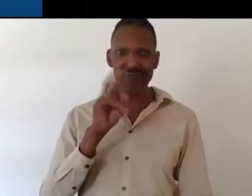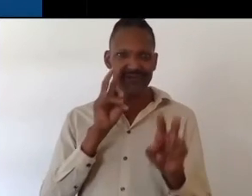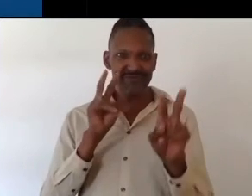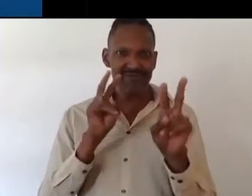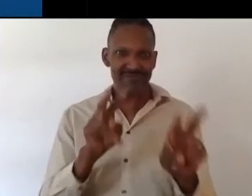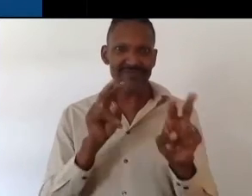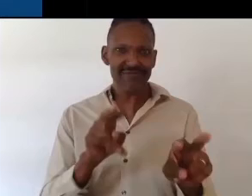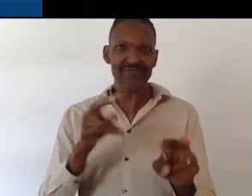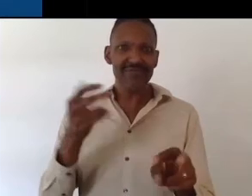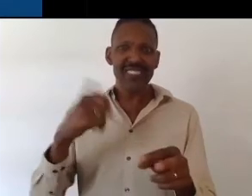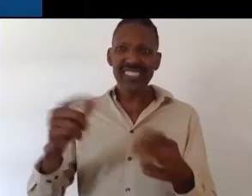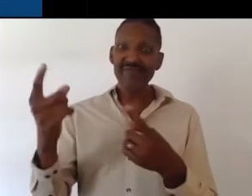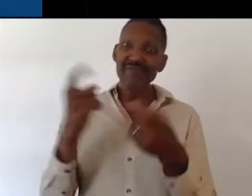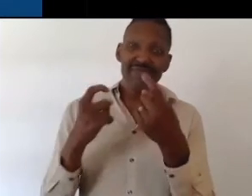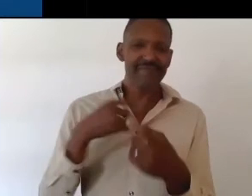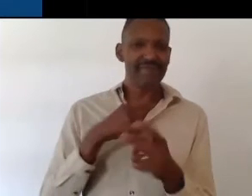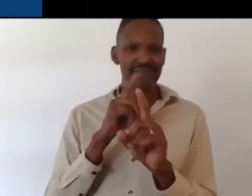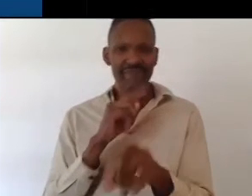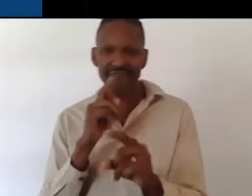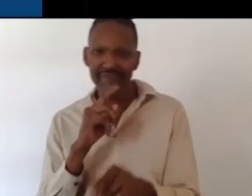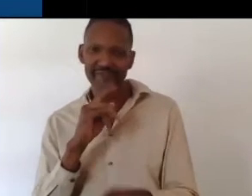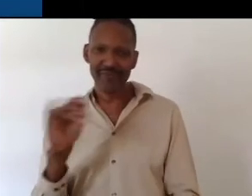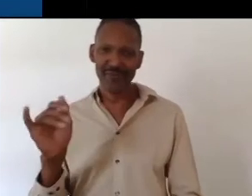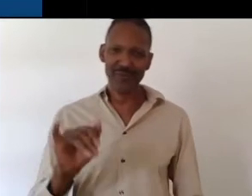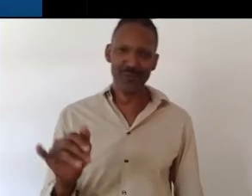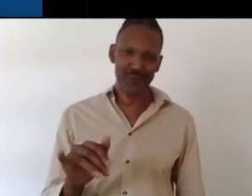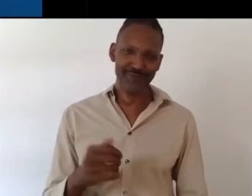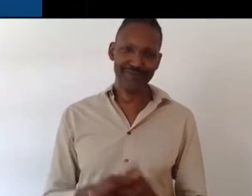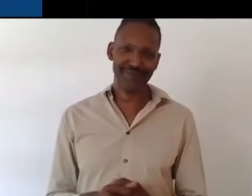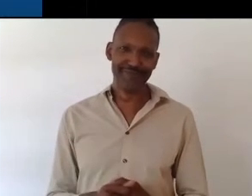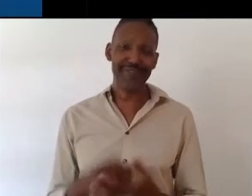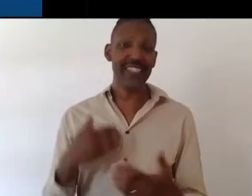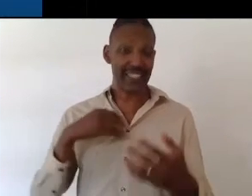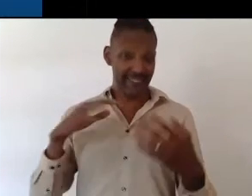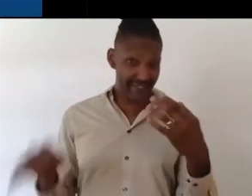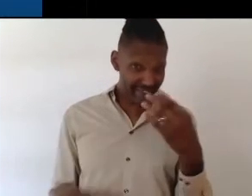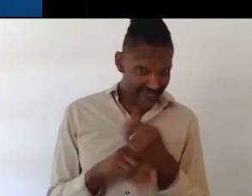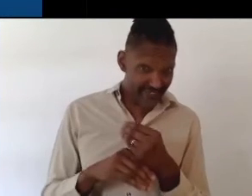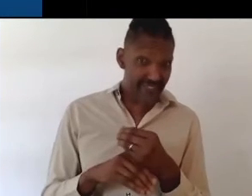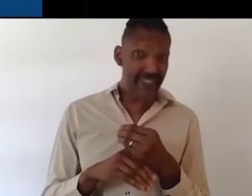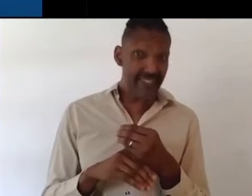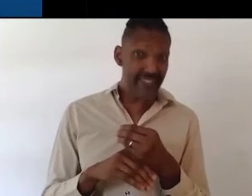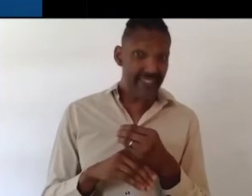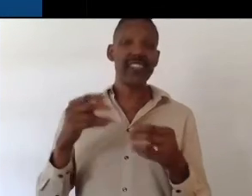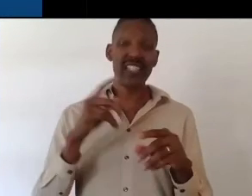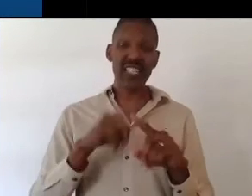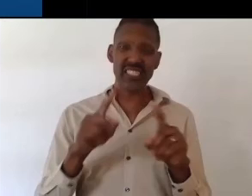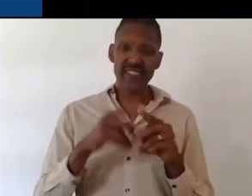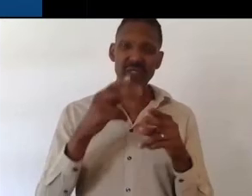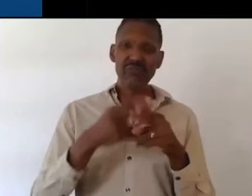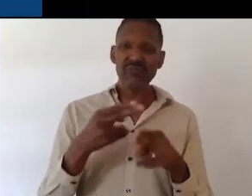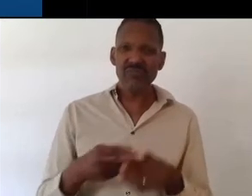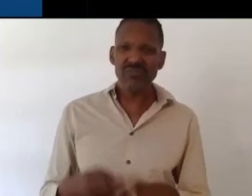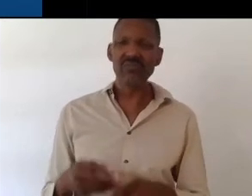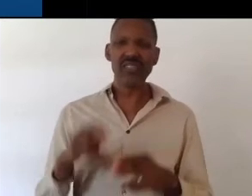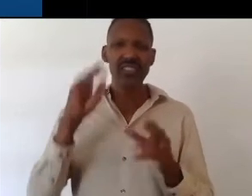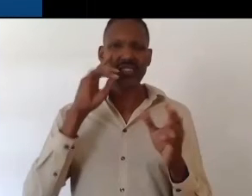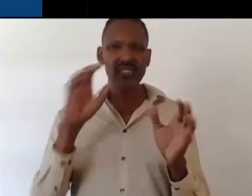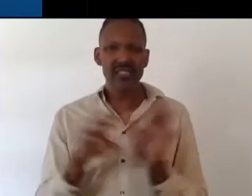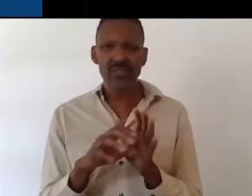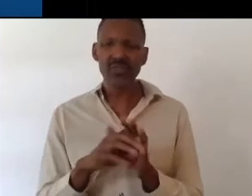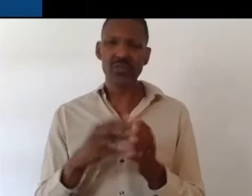as well, and I do have additional resources and references and image references for you as